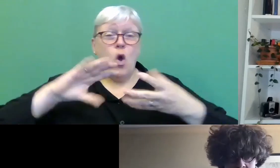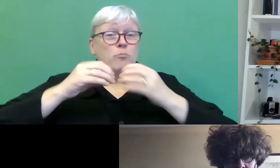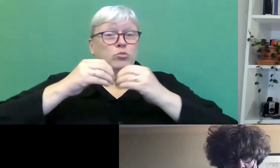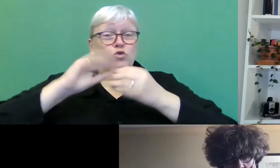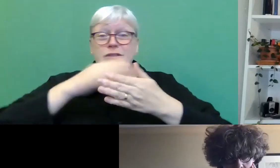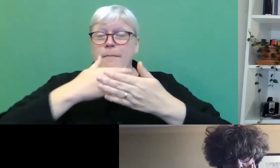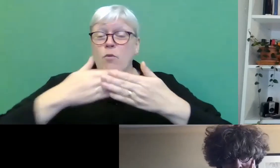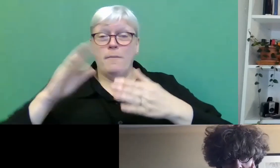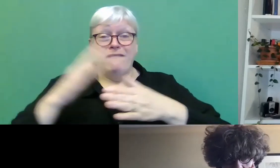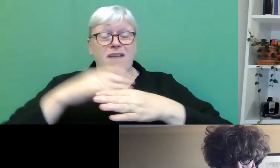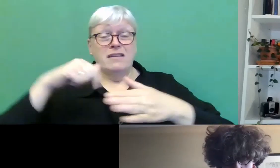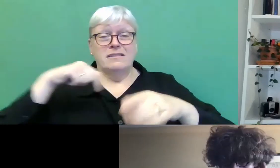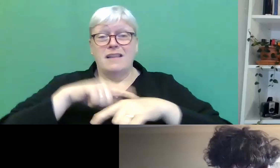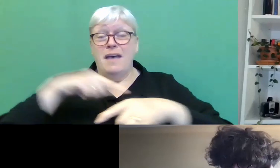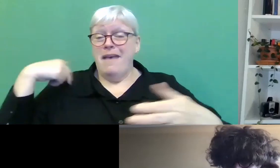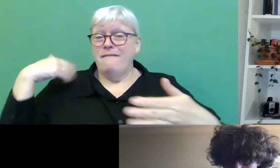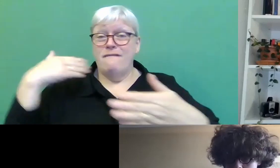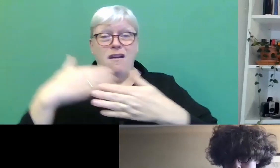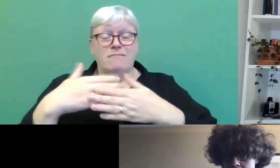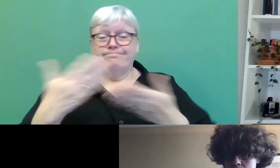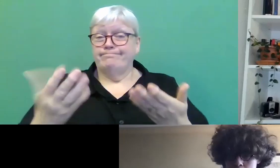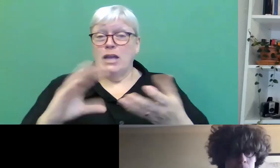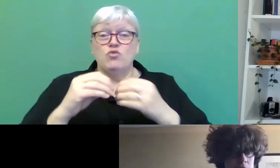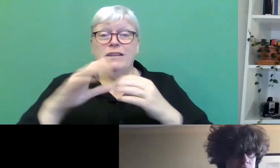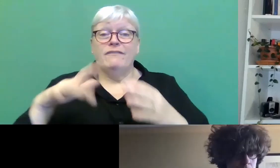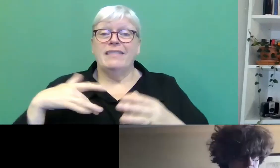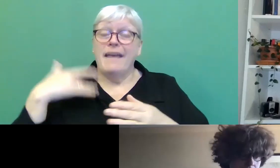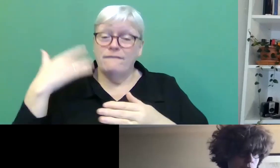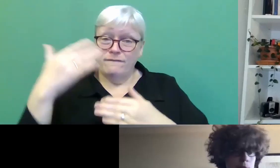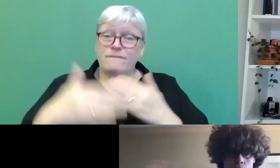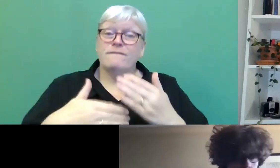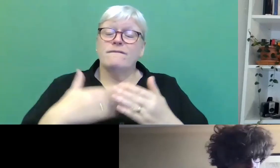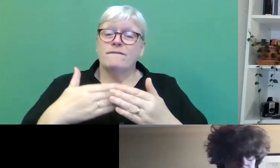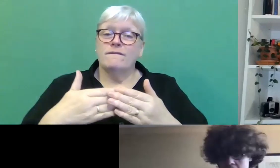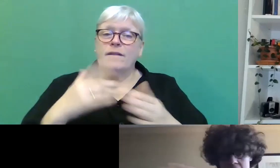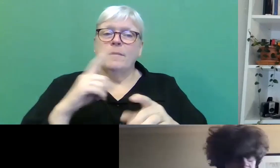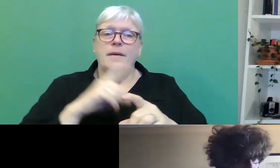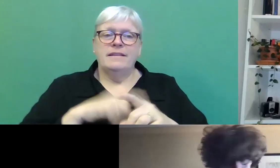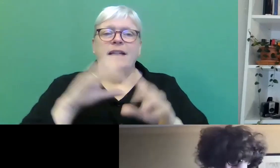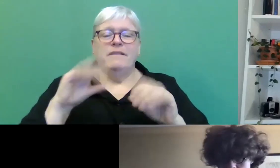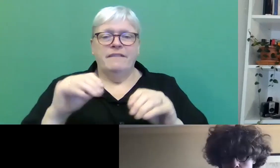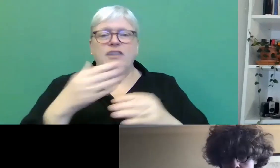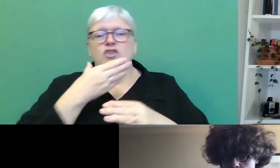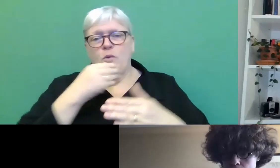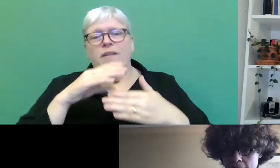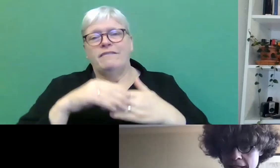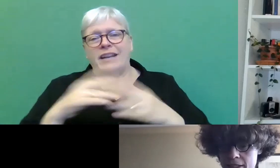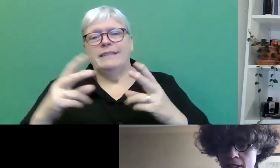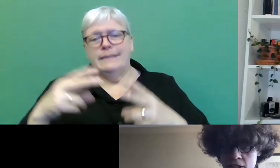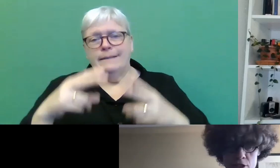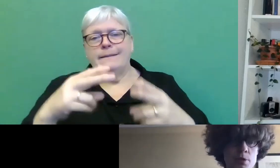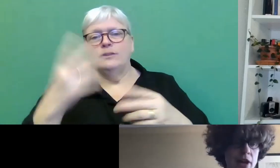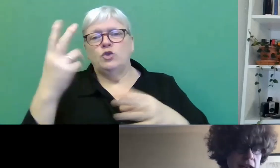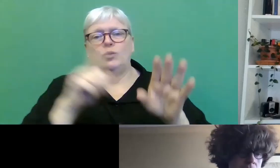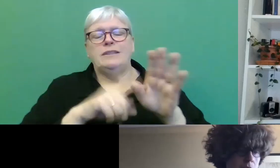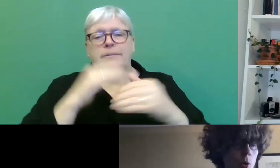my creative life, really. But it did mean by the time I'd signed off Boyfriends and edited it over this couple of year period,